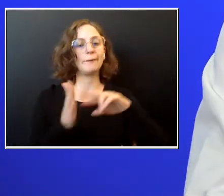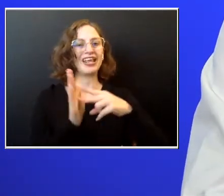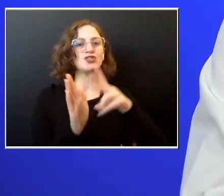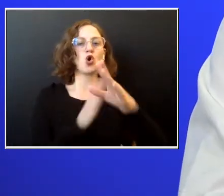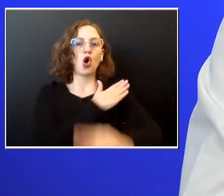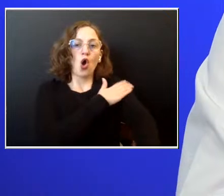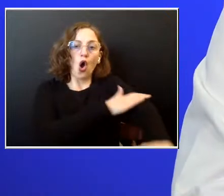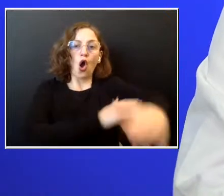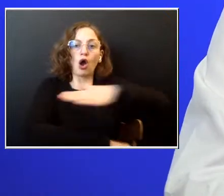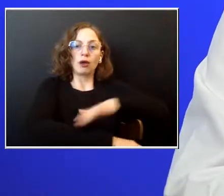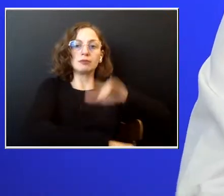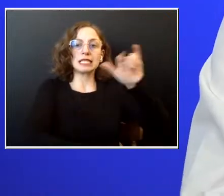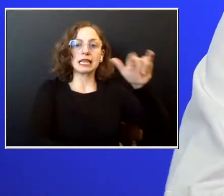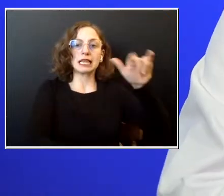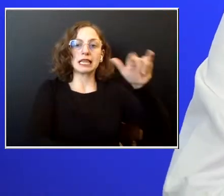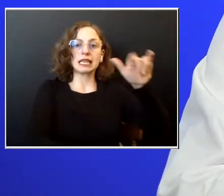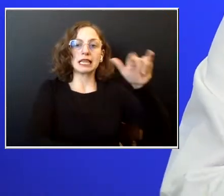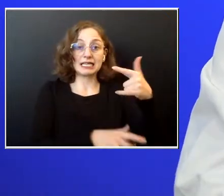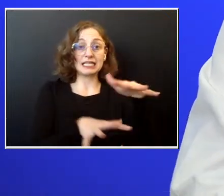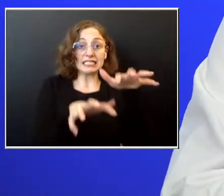that's the tonic phase, or